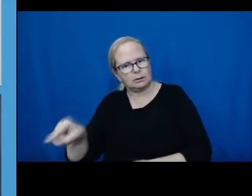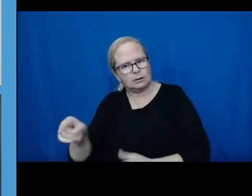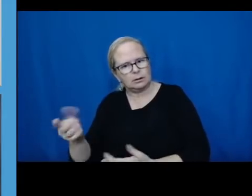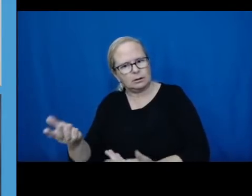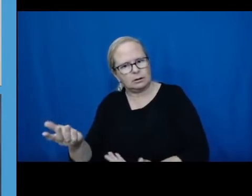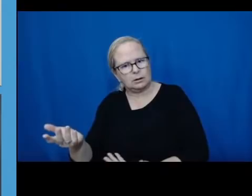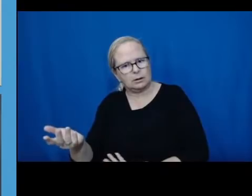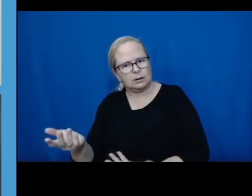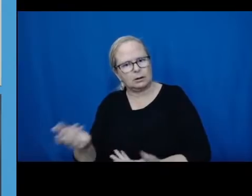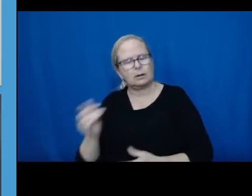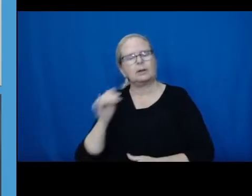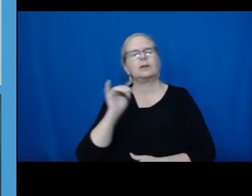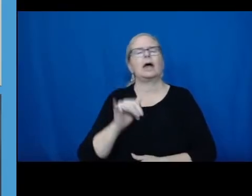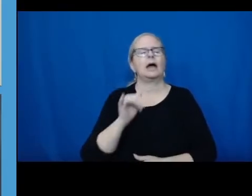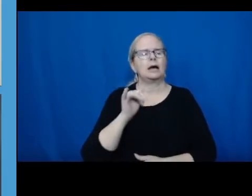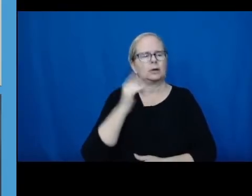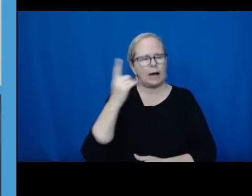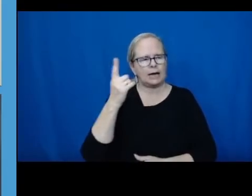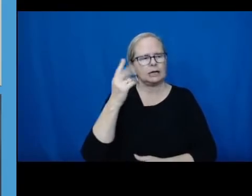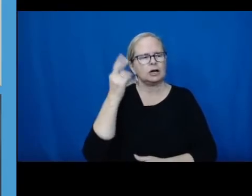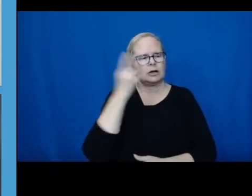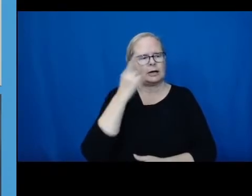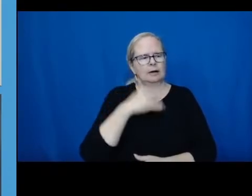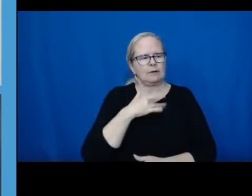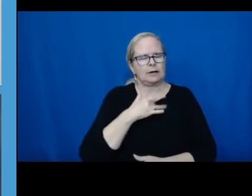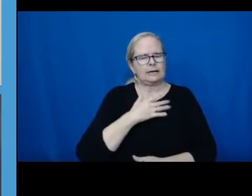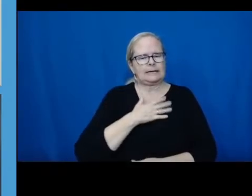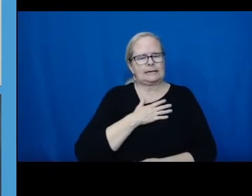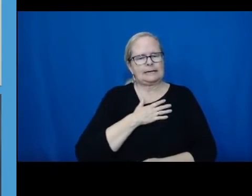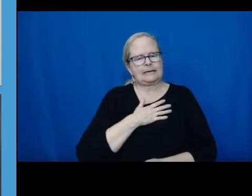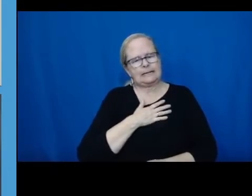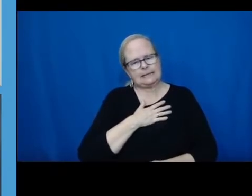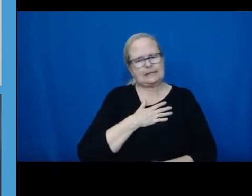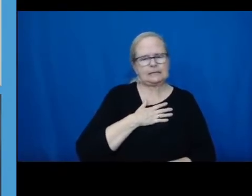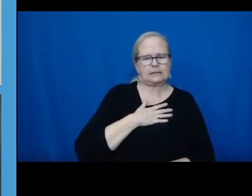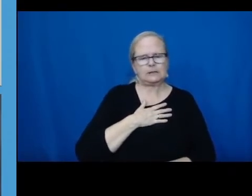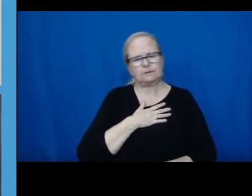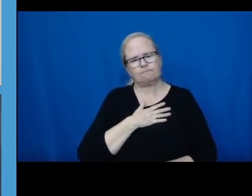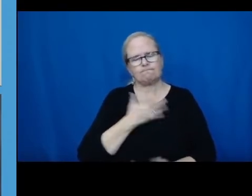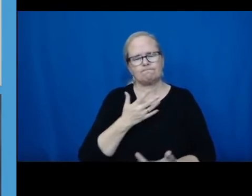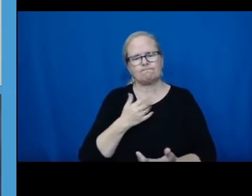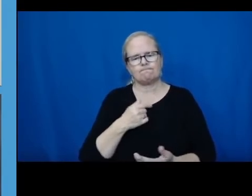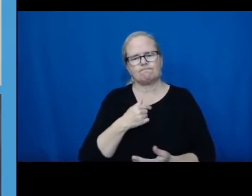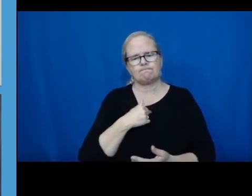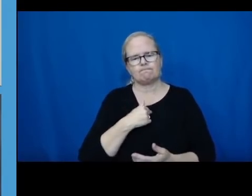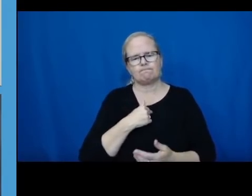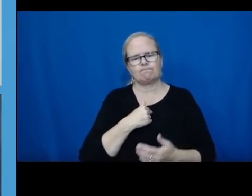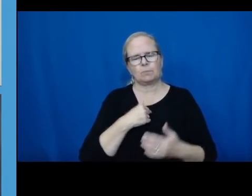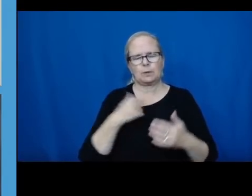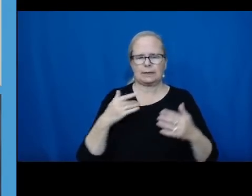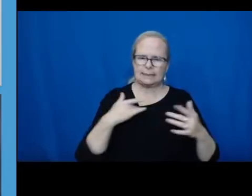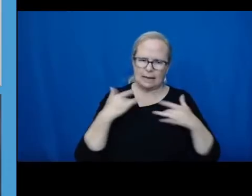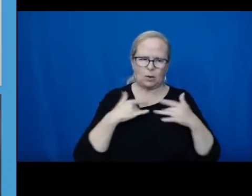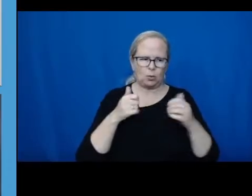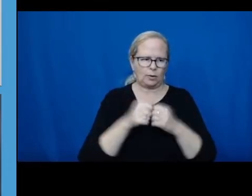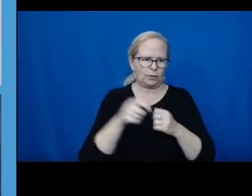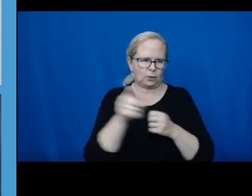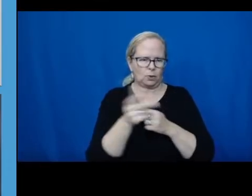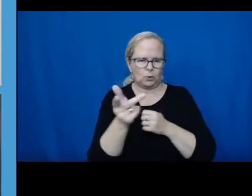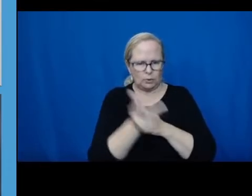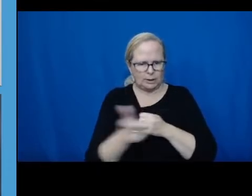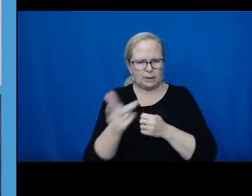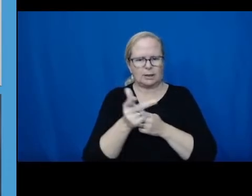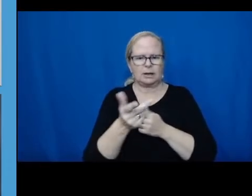do have this huge percentage of our population that is unprotected. We have vaccines that they are not eligible for